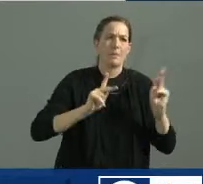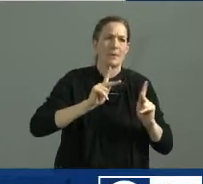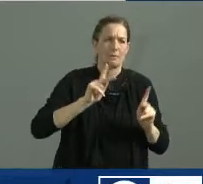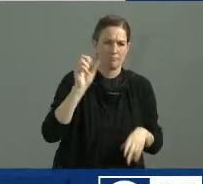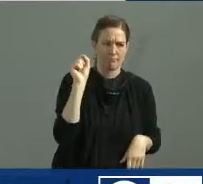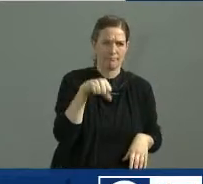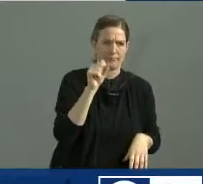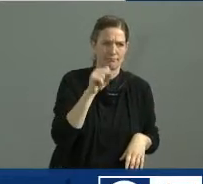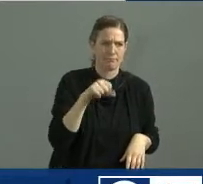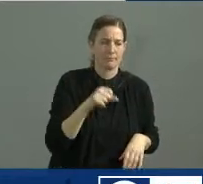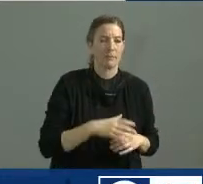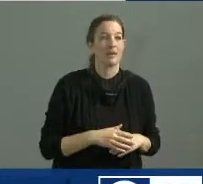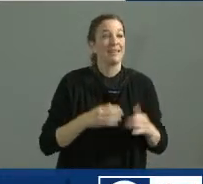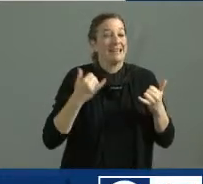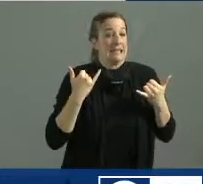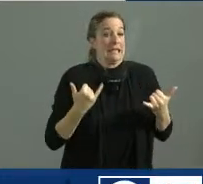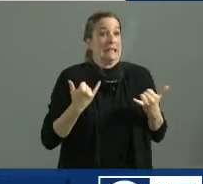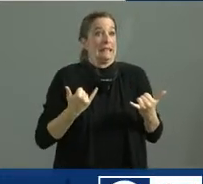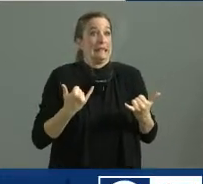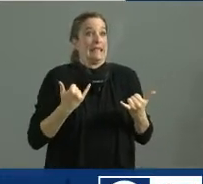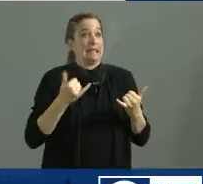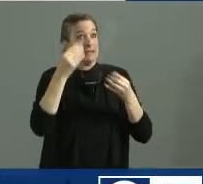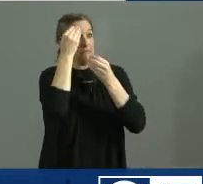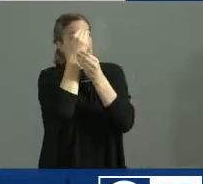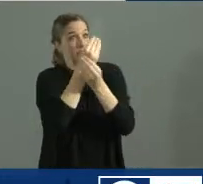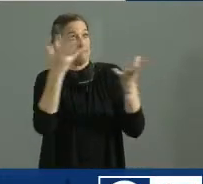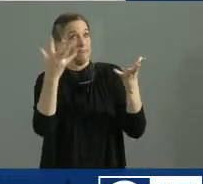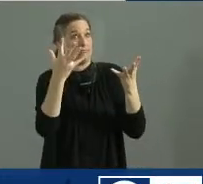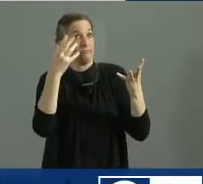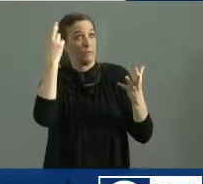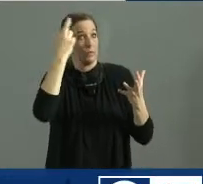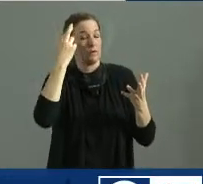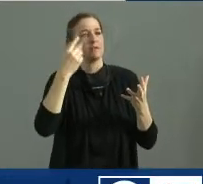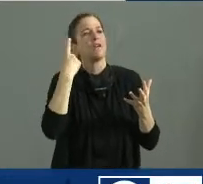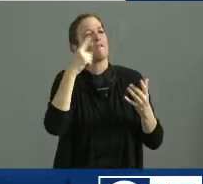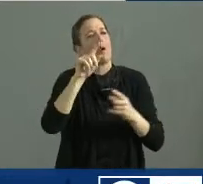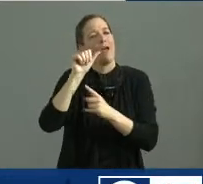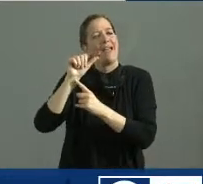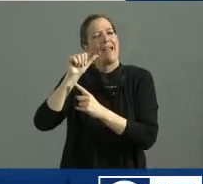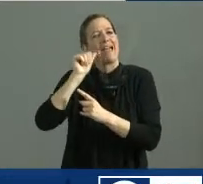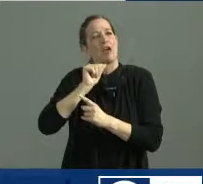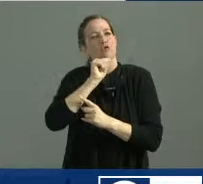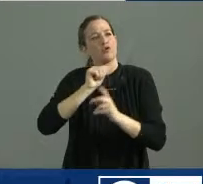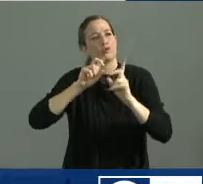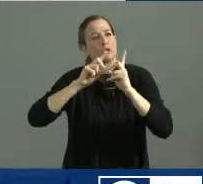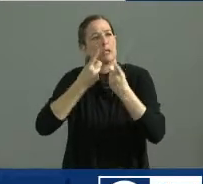ADHS vaccine specific briefing, like that's really technical and in the weeds.